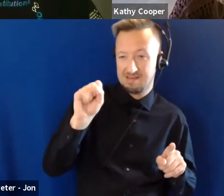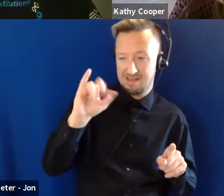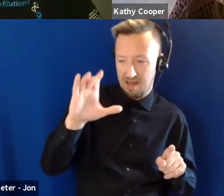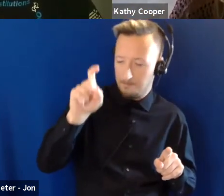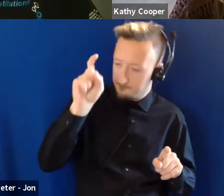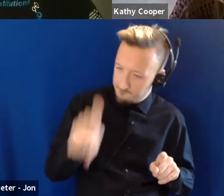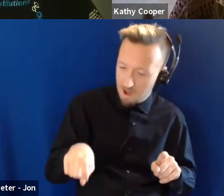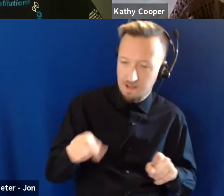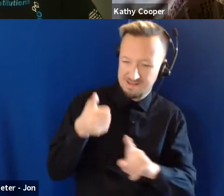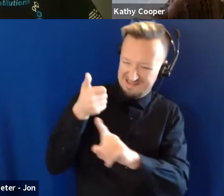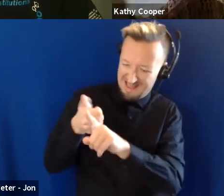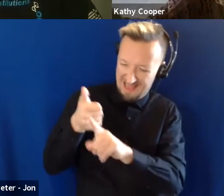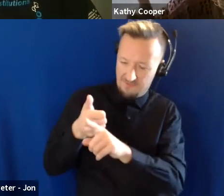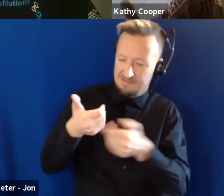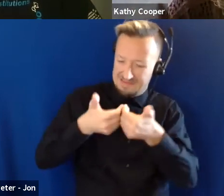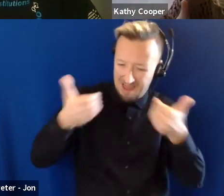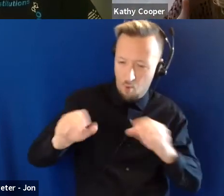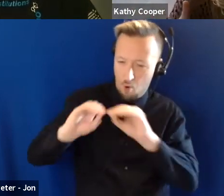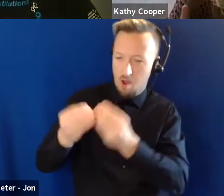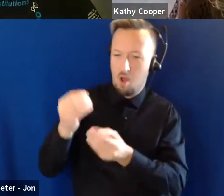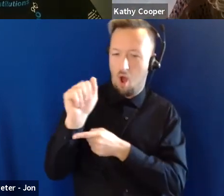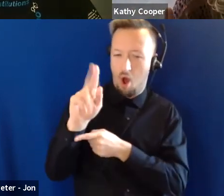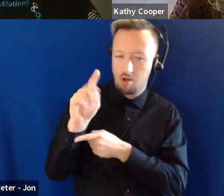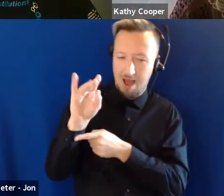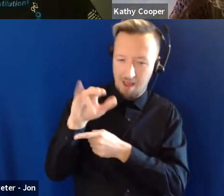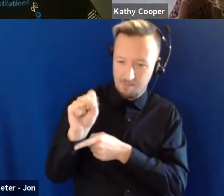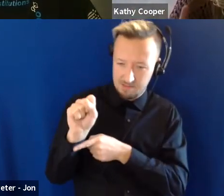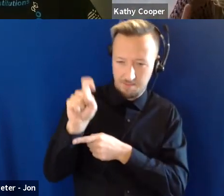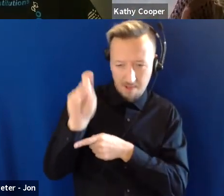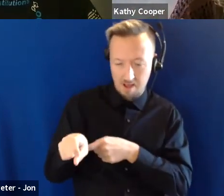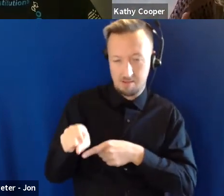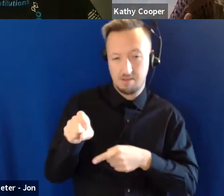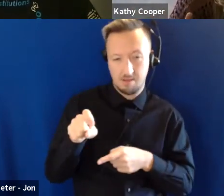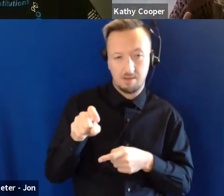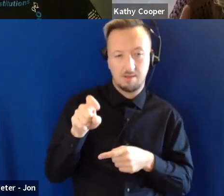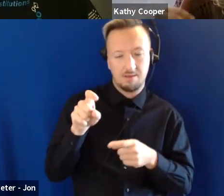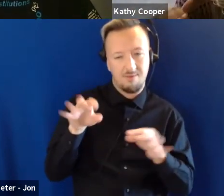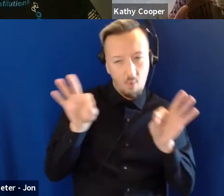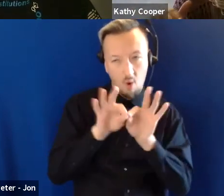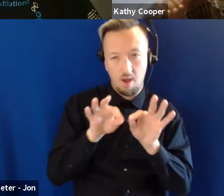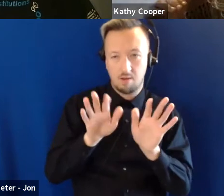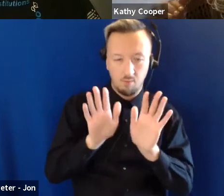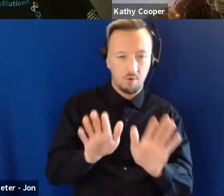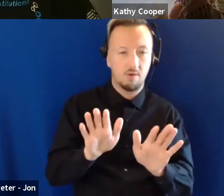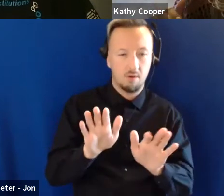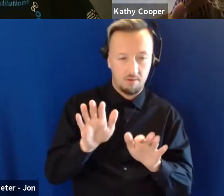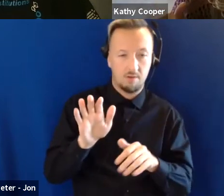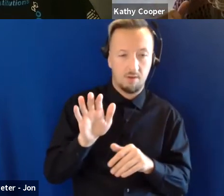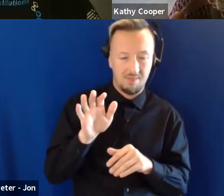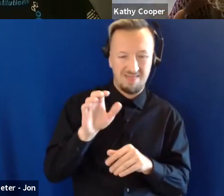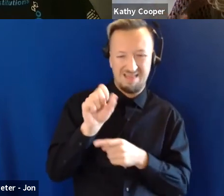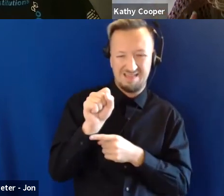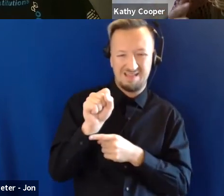phase that we just got through, writing, it was very important. It was very pushed that the SILC had to explain how